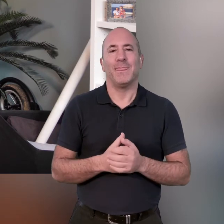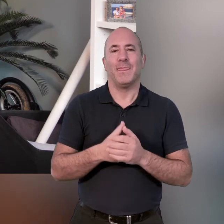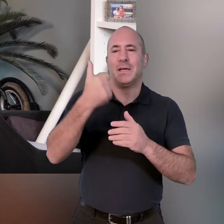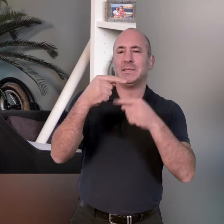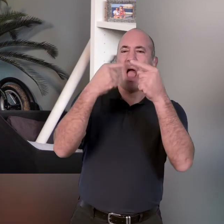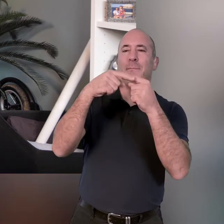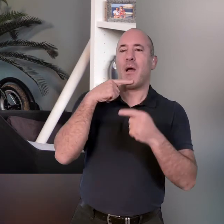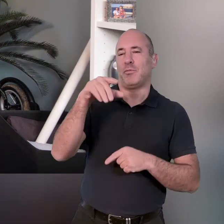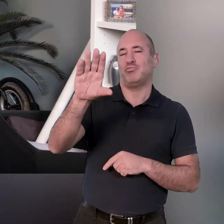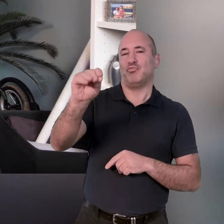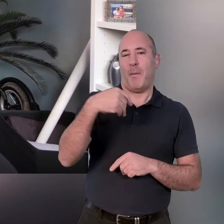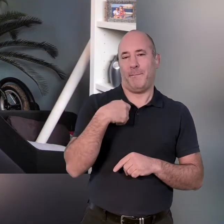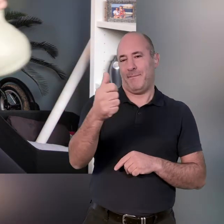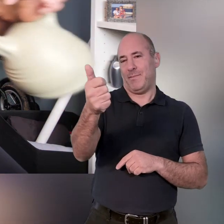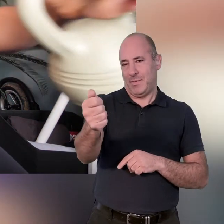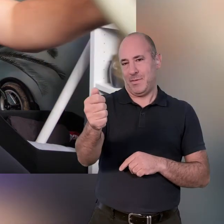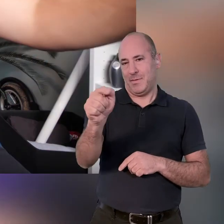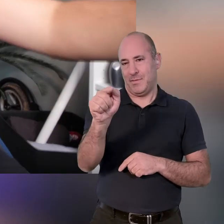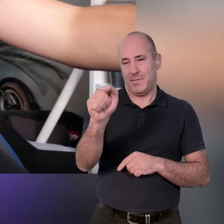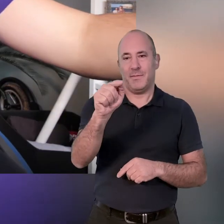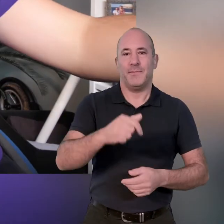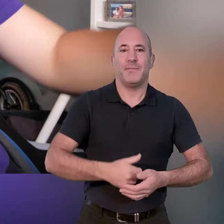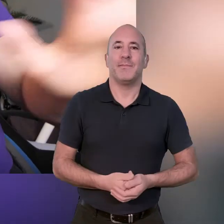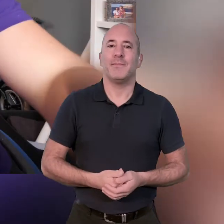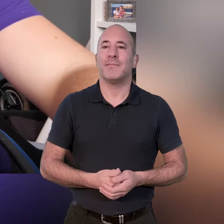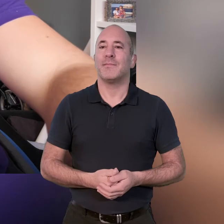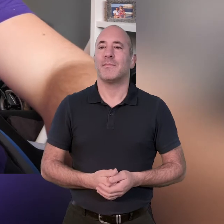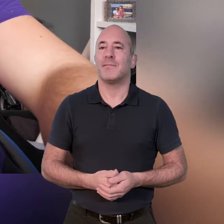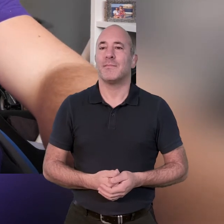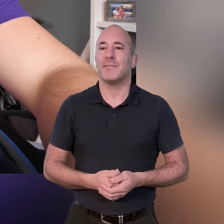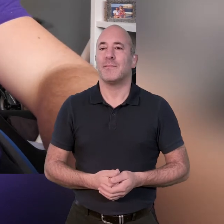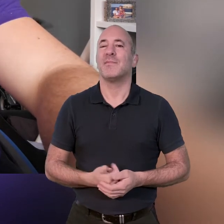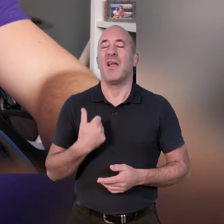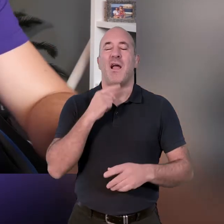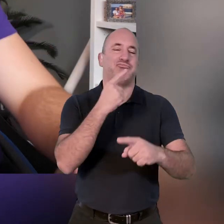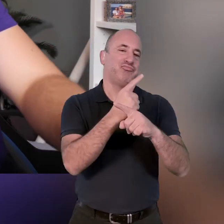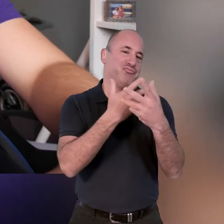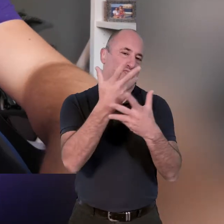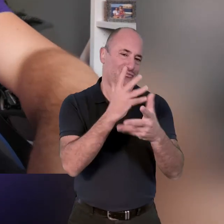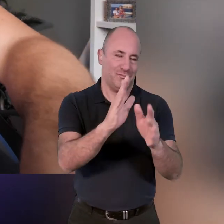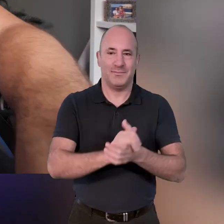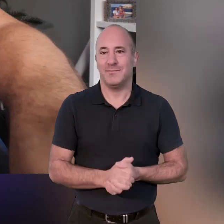gonna stop that timer and then come and talk to you.